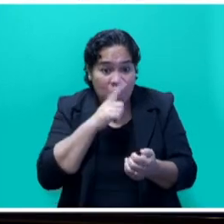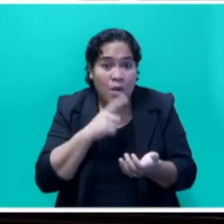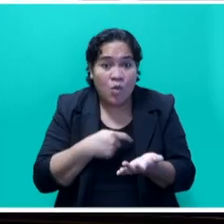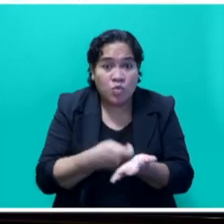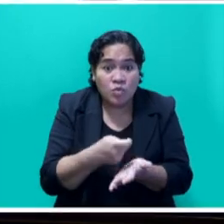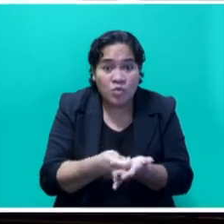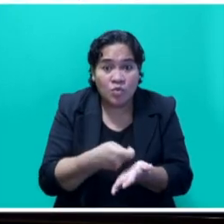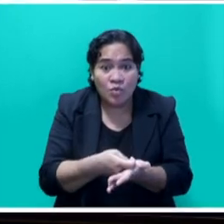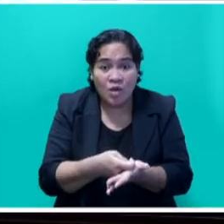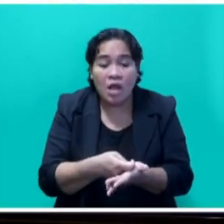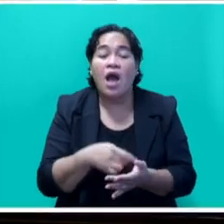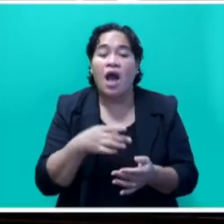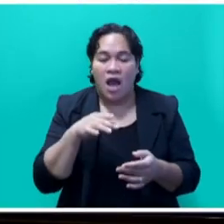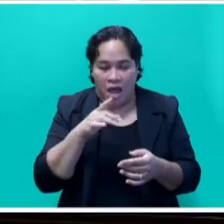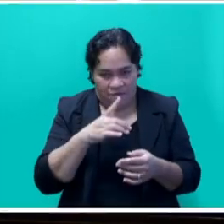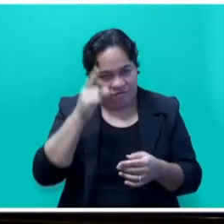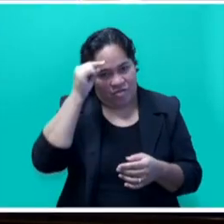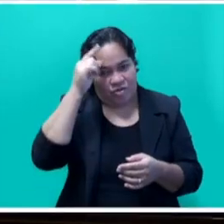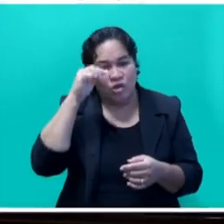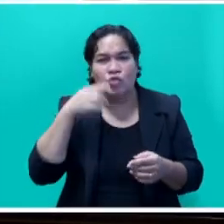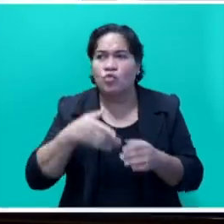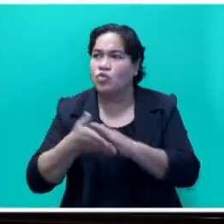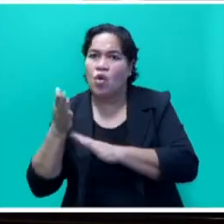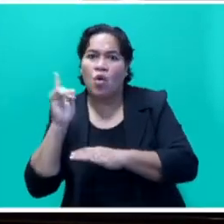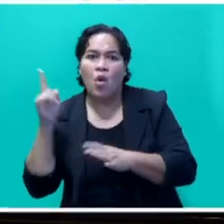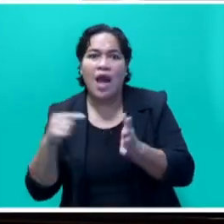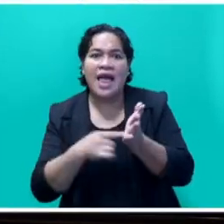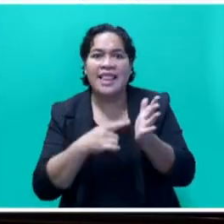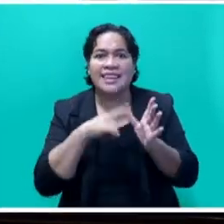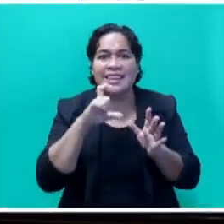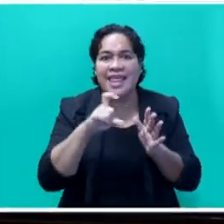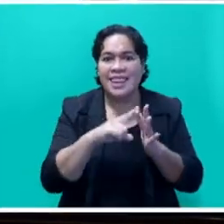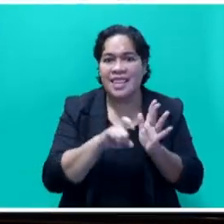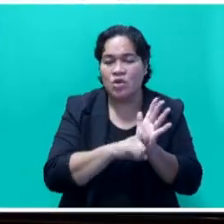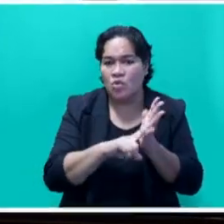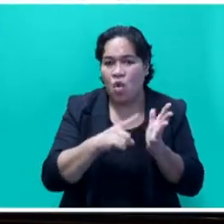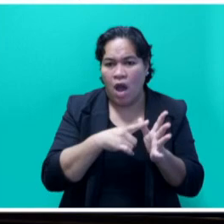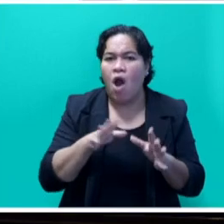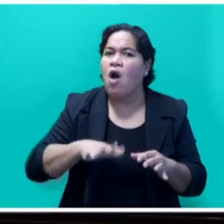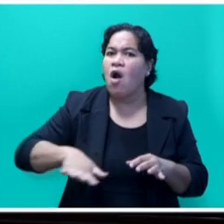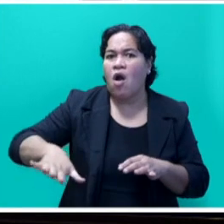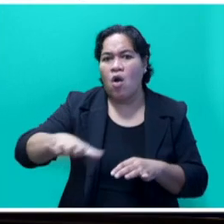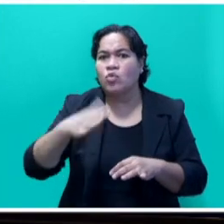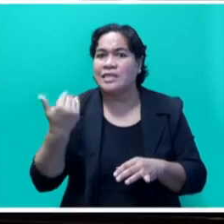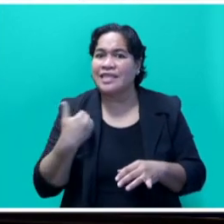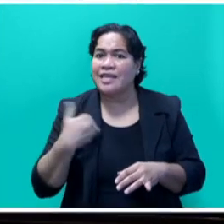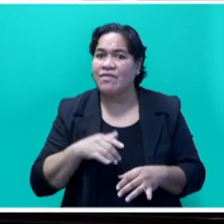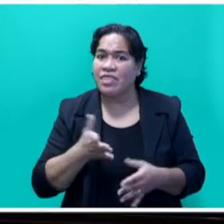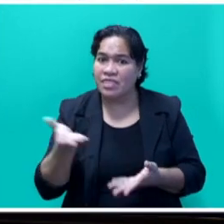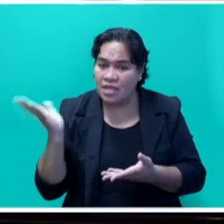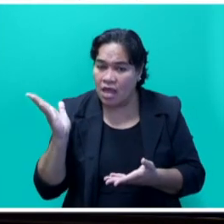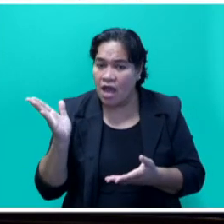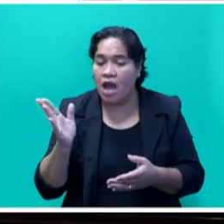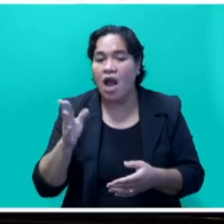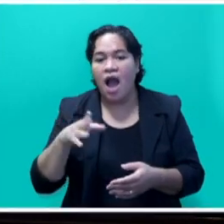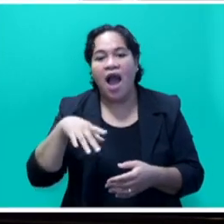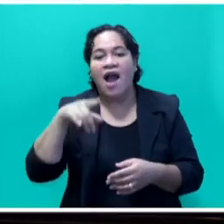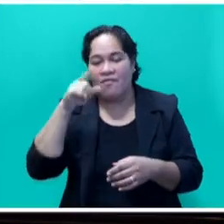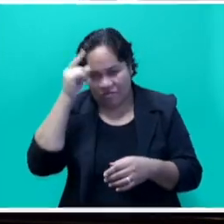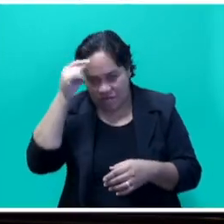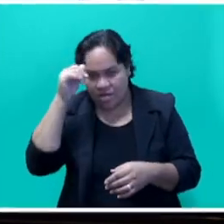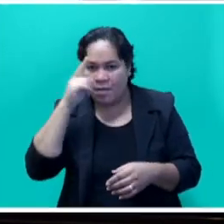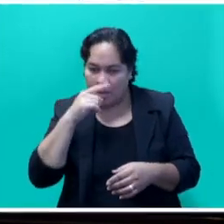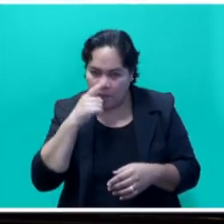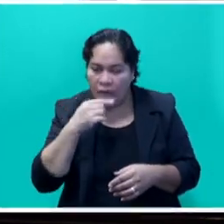They are also tenants. You go to Tadirua, the residential subdivision, all those people are living as lessees on